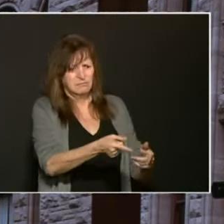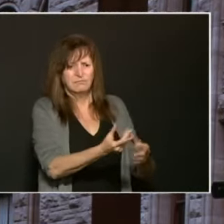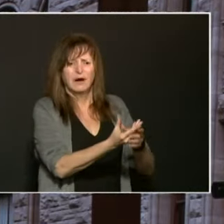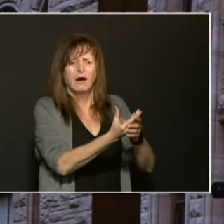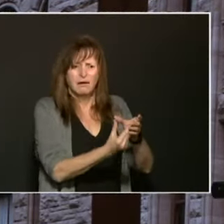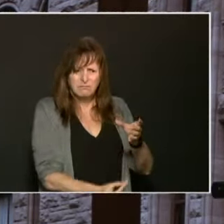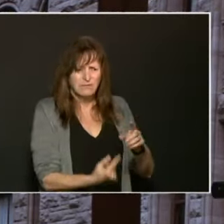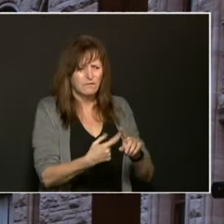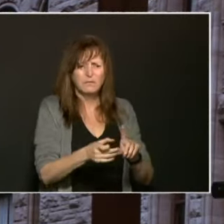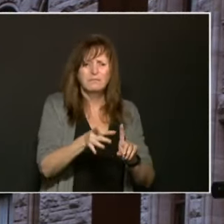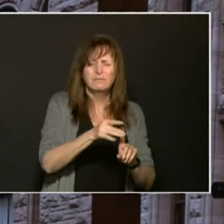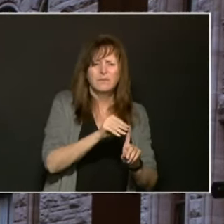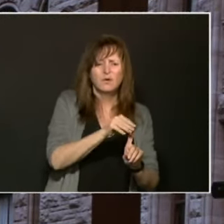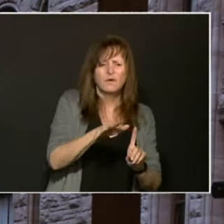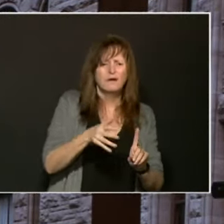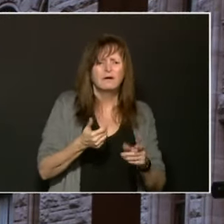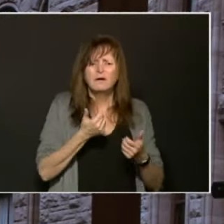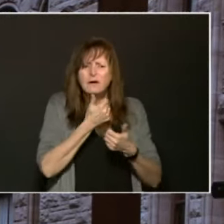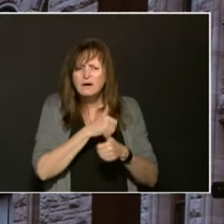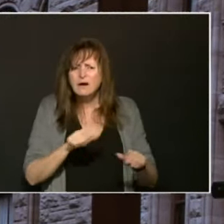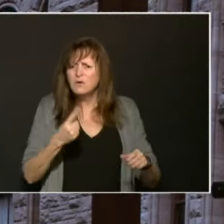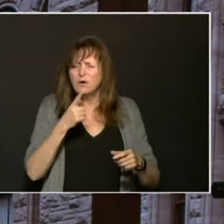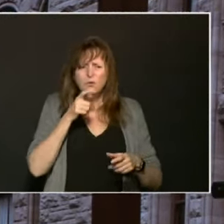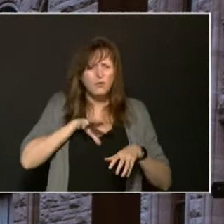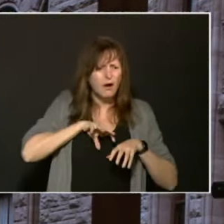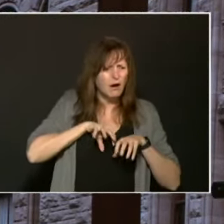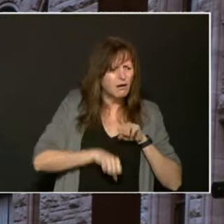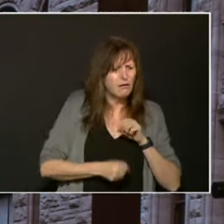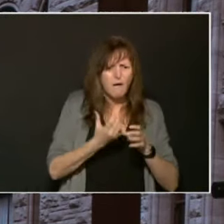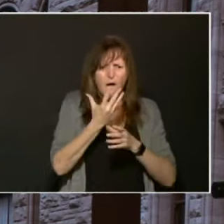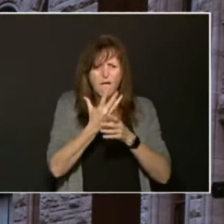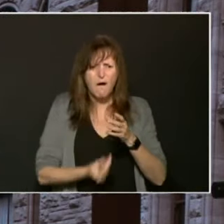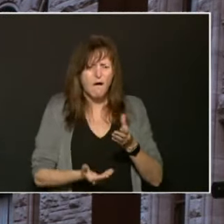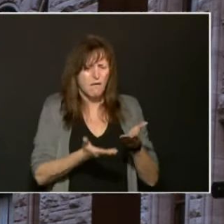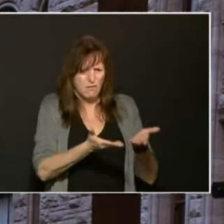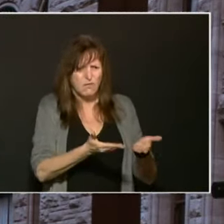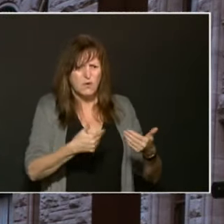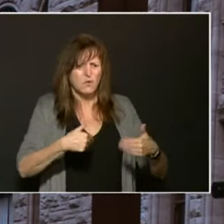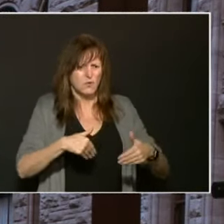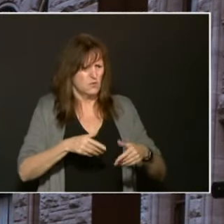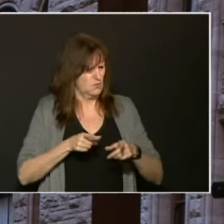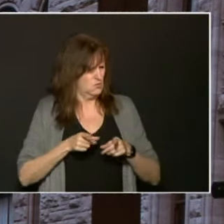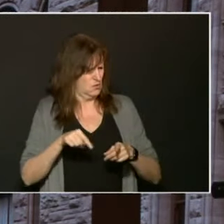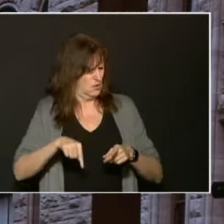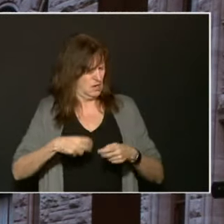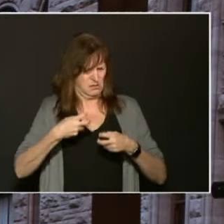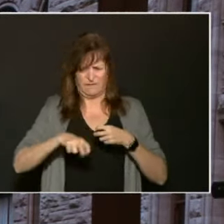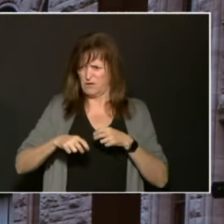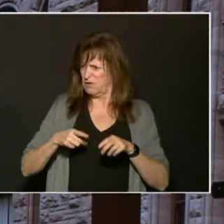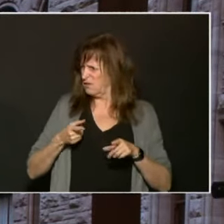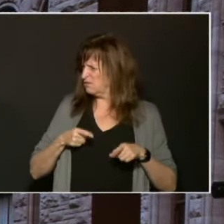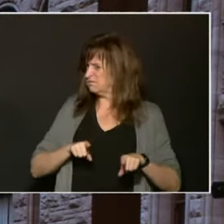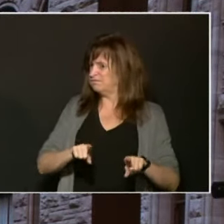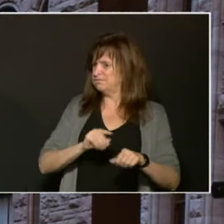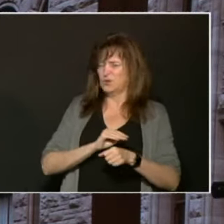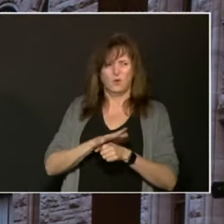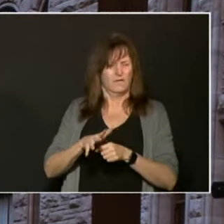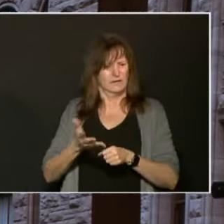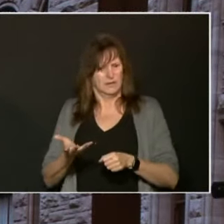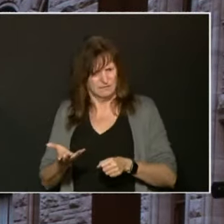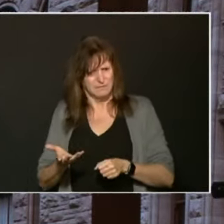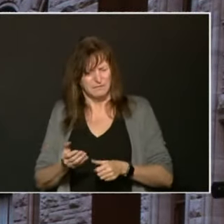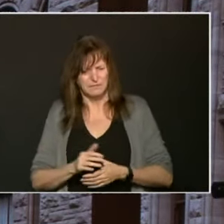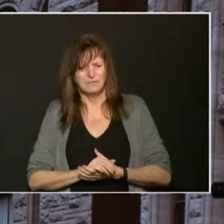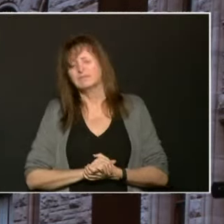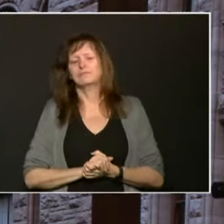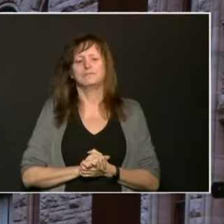COVID-19 and to all those mourning the death of a loved one in these difficult times. In terms of testing,